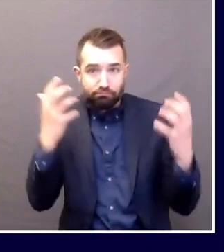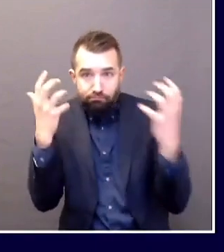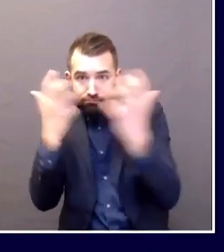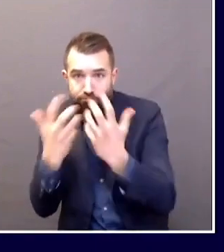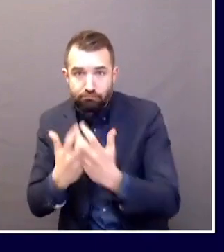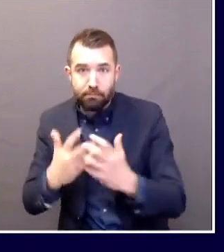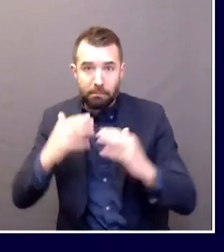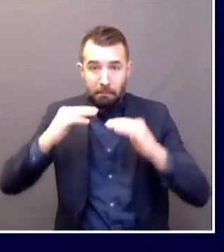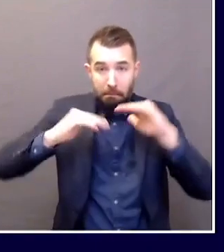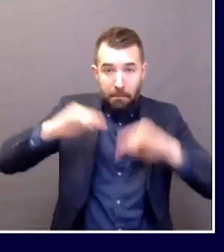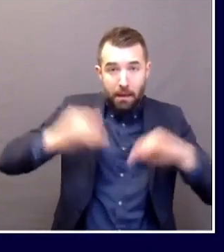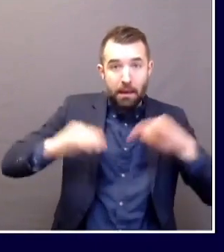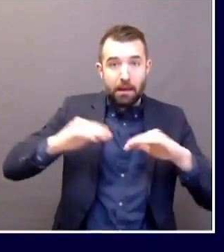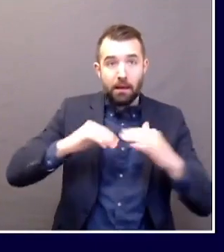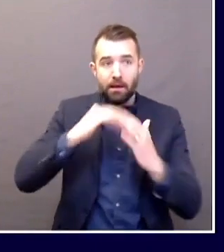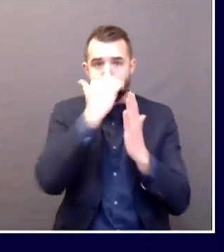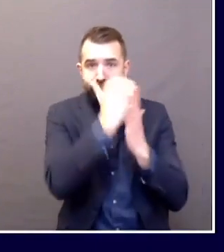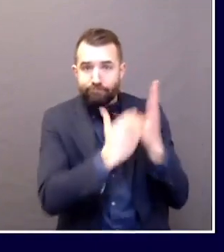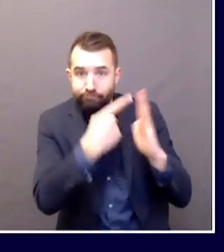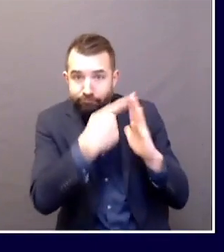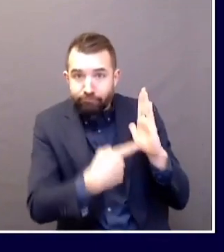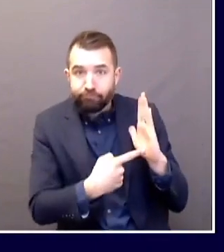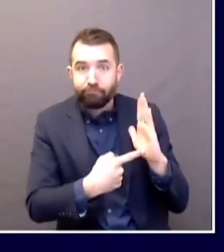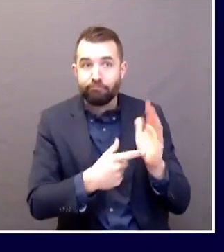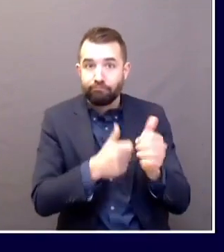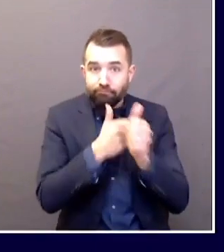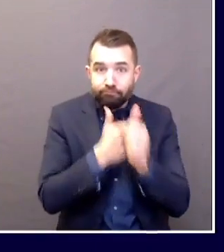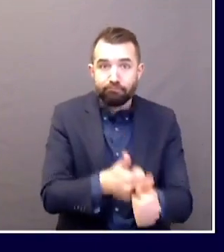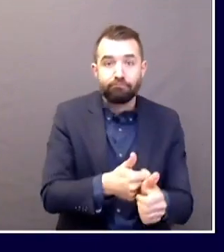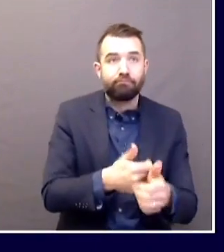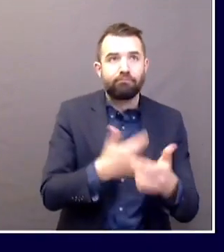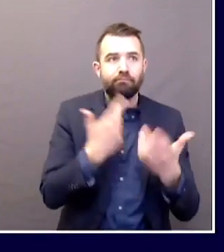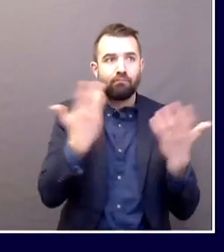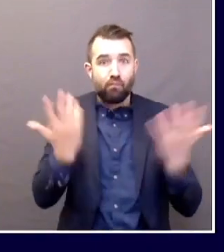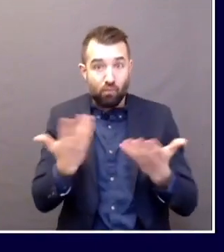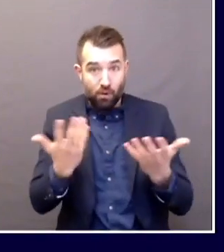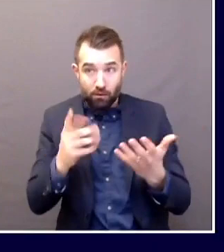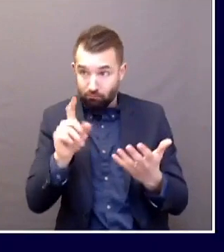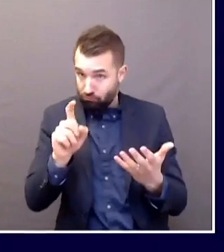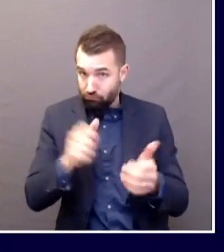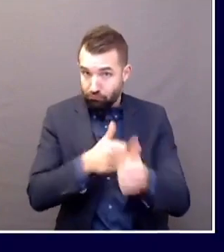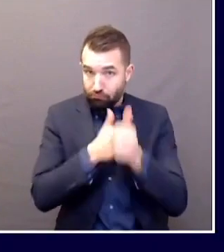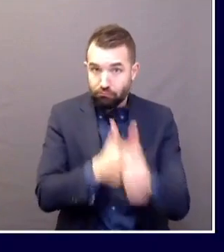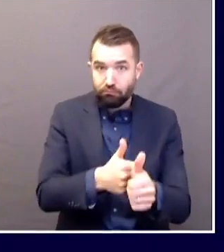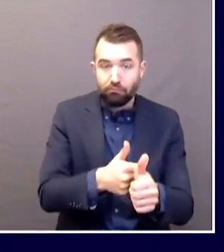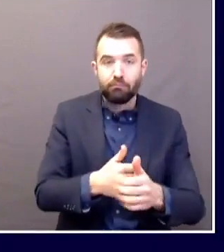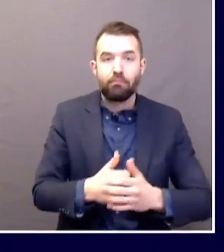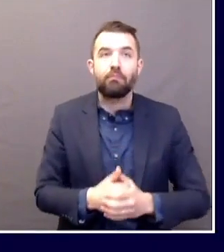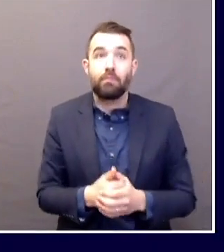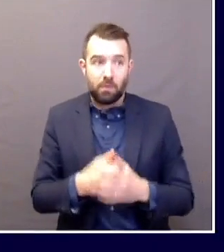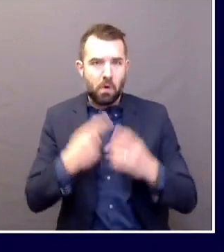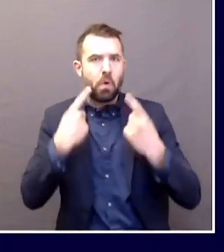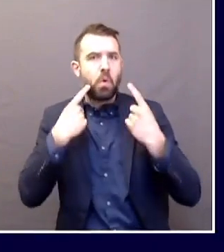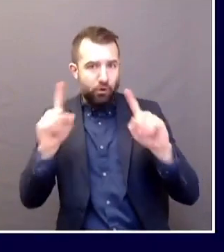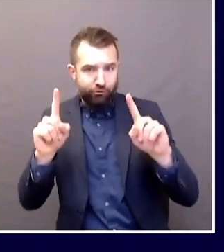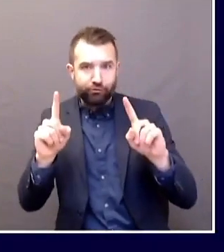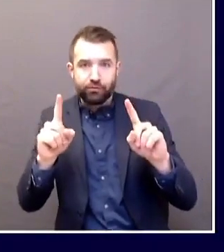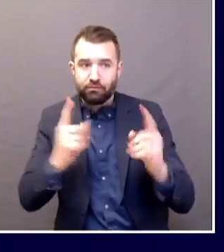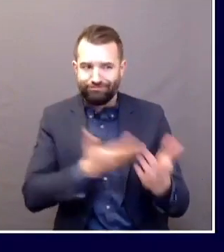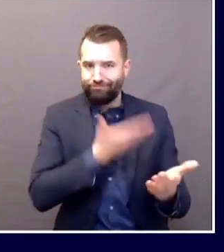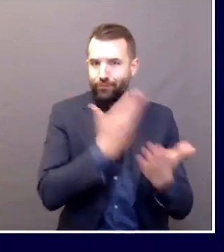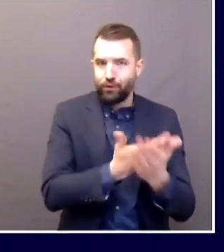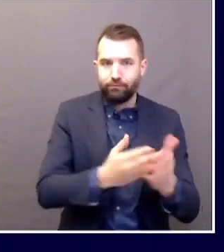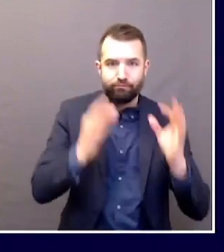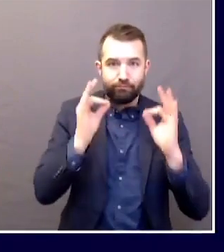and the protocols for specific activities, when they've been adhered to faithfully, have worked. The US CDC and the